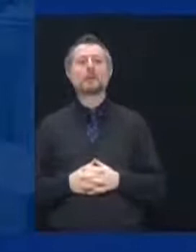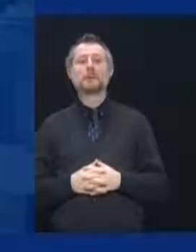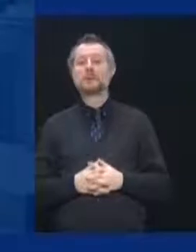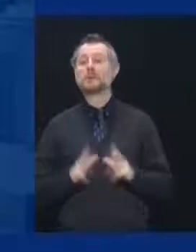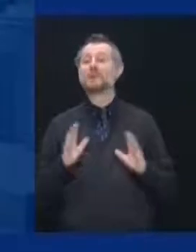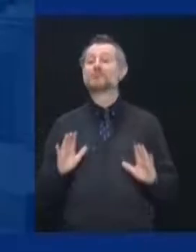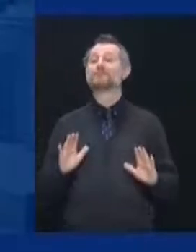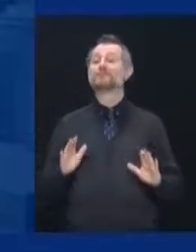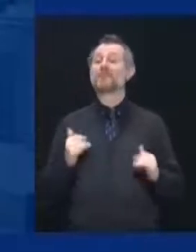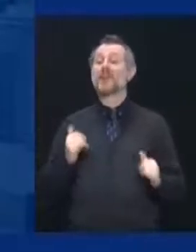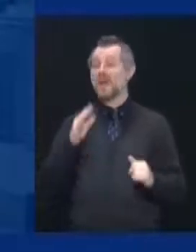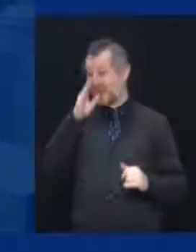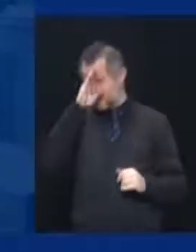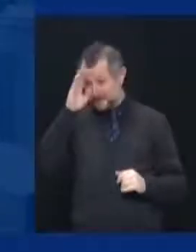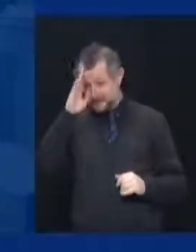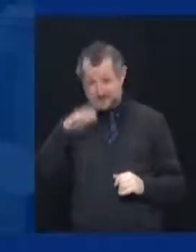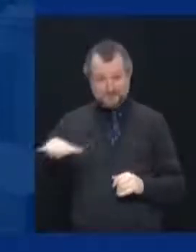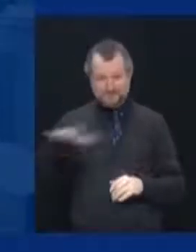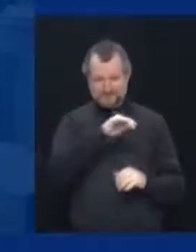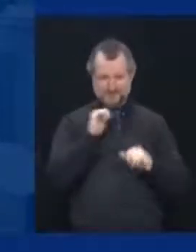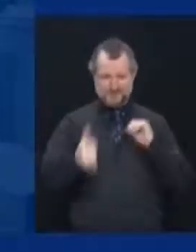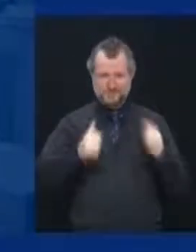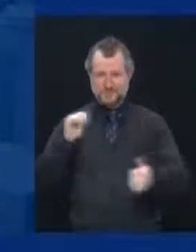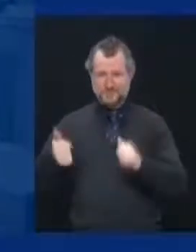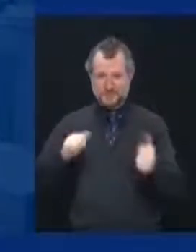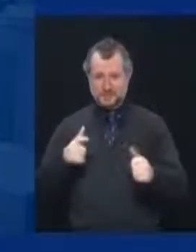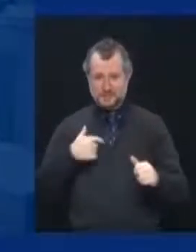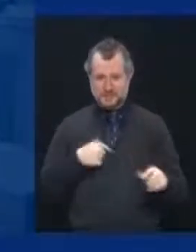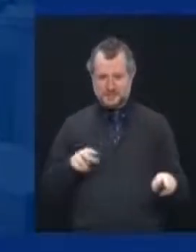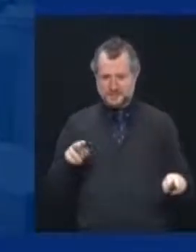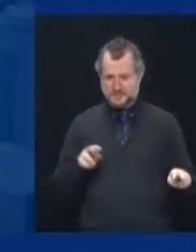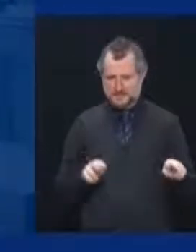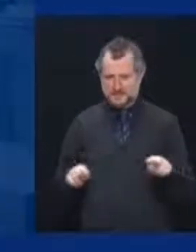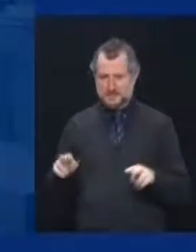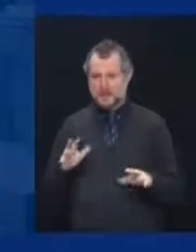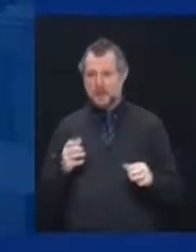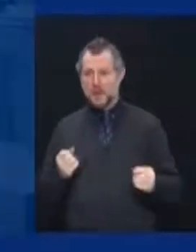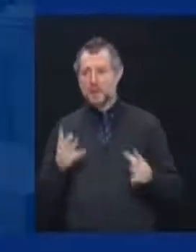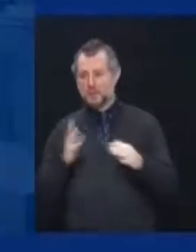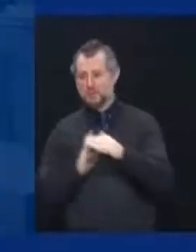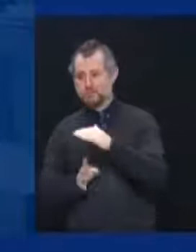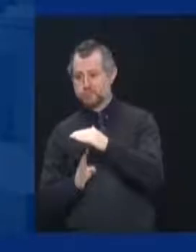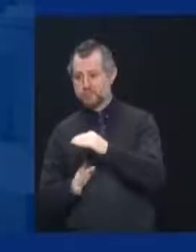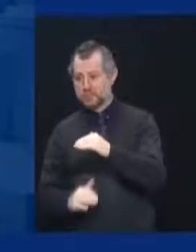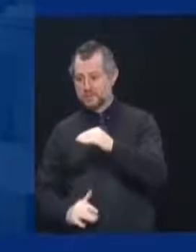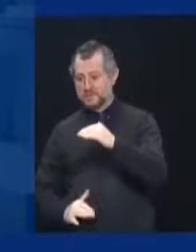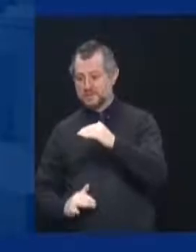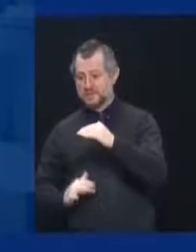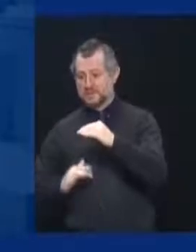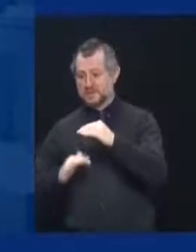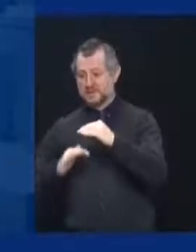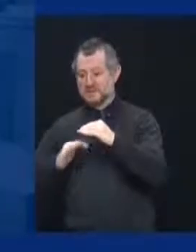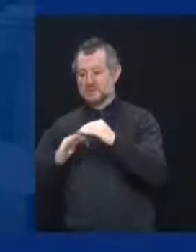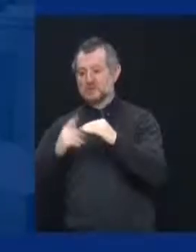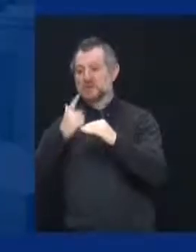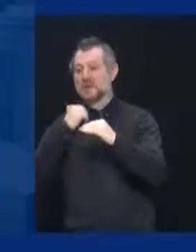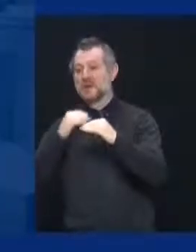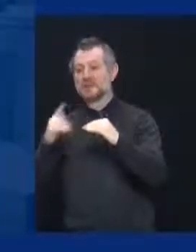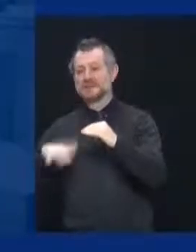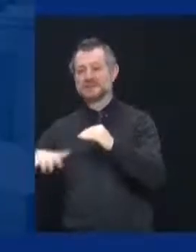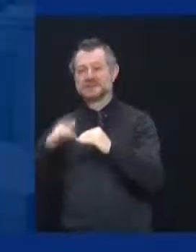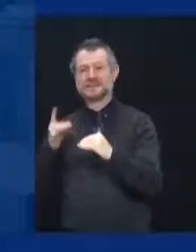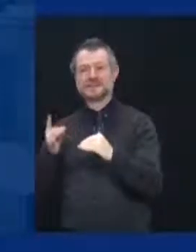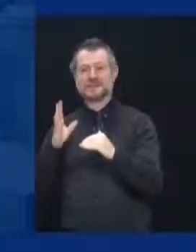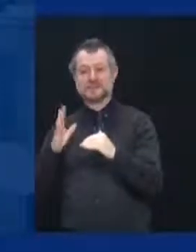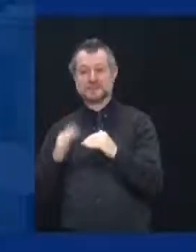Hospital capacity is still the red line, danger zone, shutdown mechanism